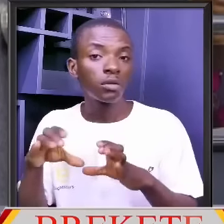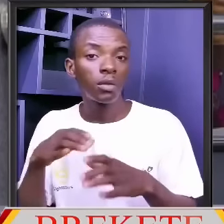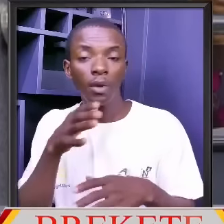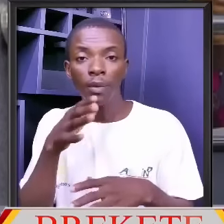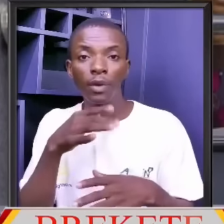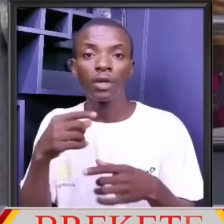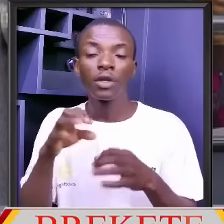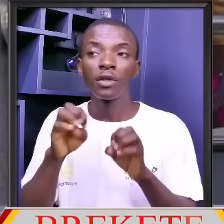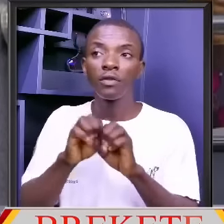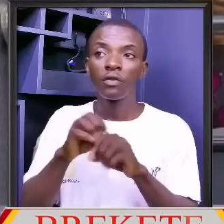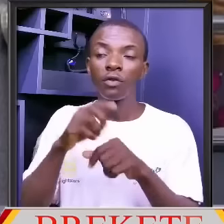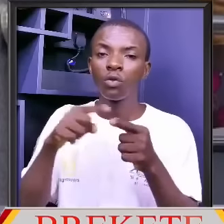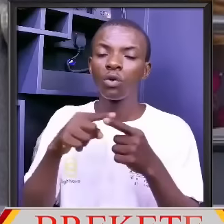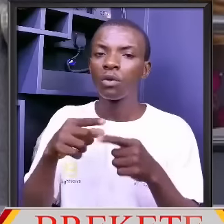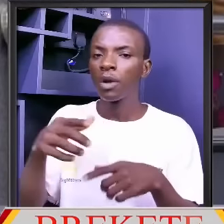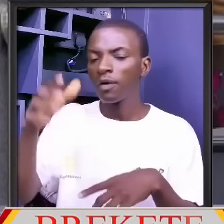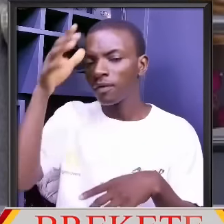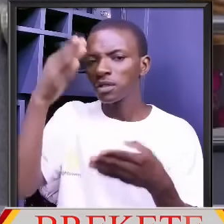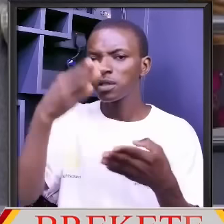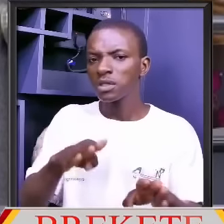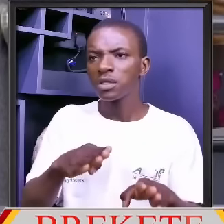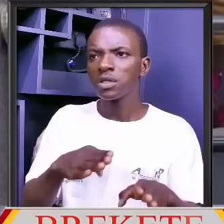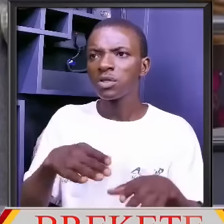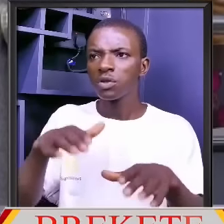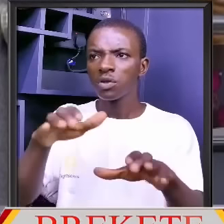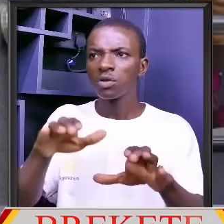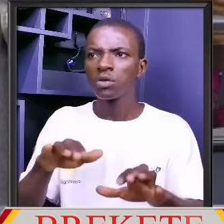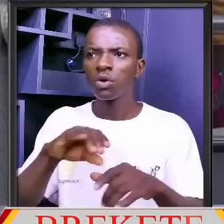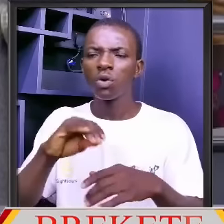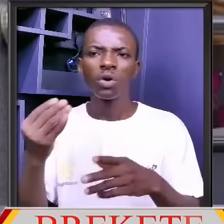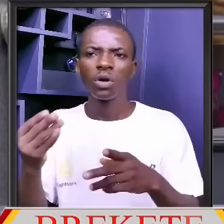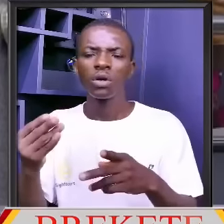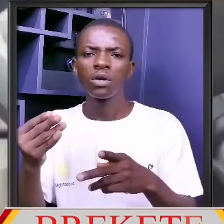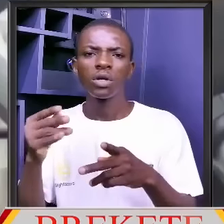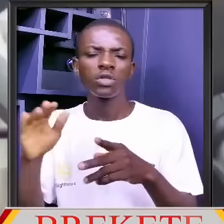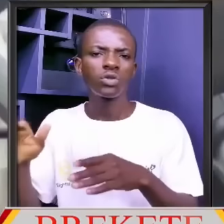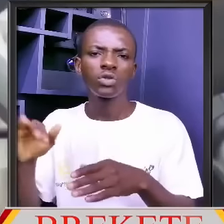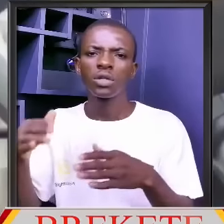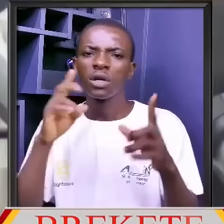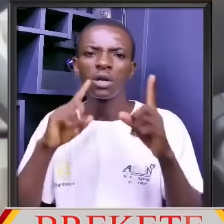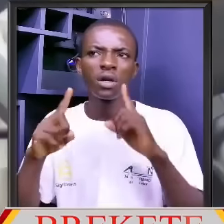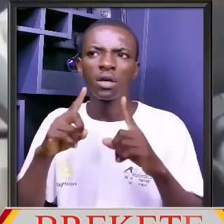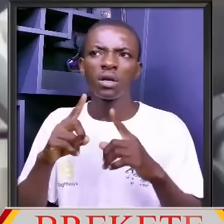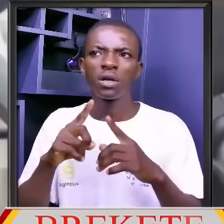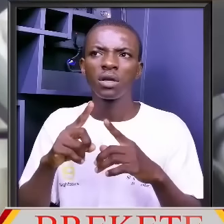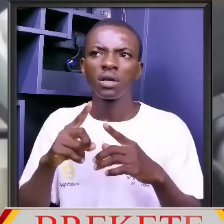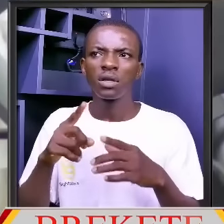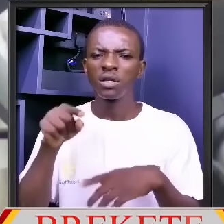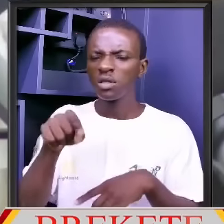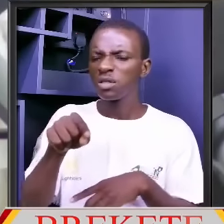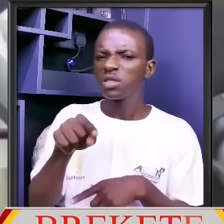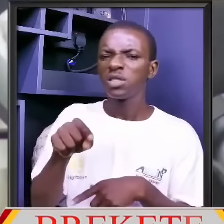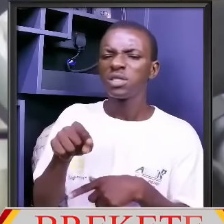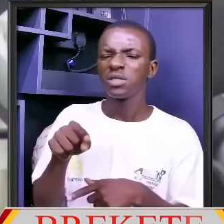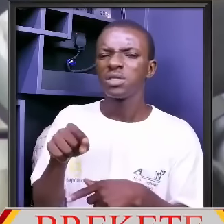do me. Even when my papa die, we won't go bury him. The rest children, they cry. Me, I not cry. For our village, they say, ah,